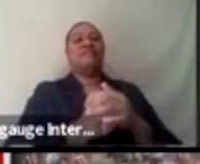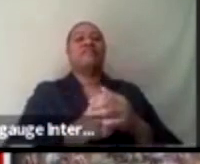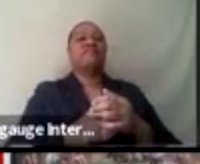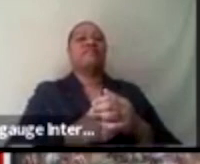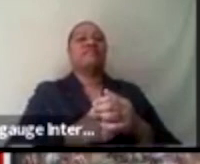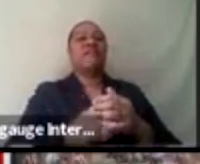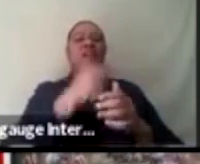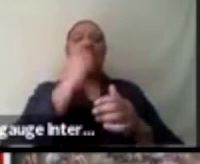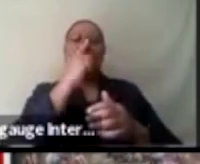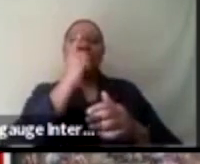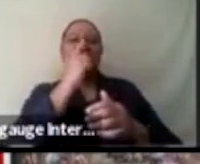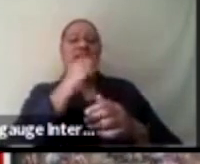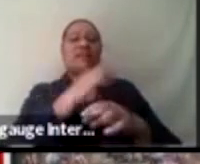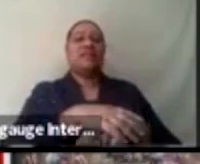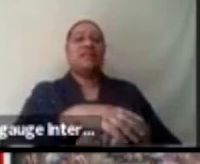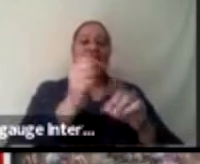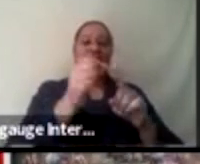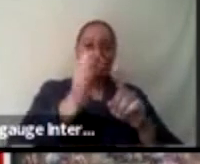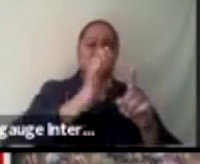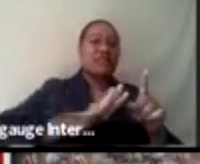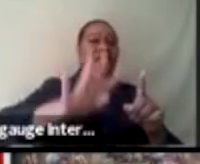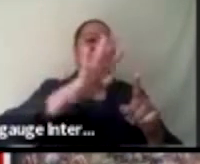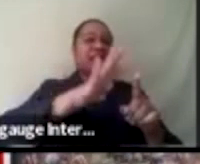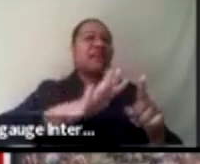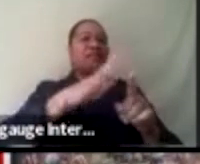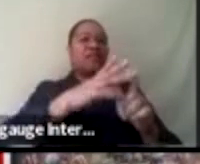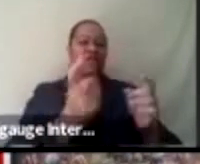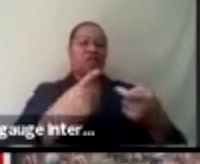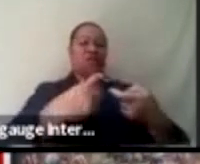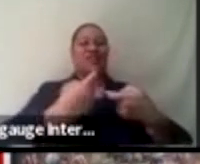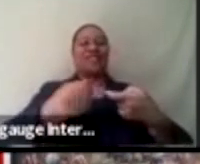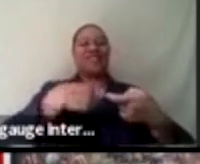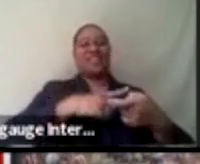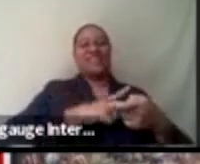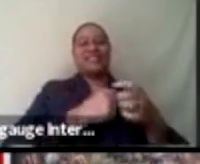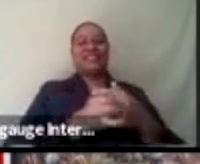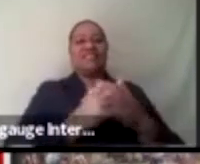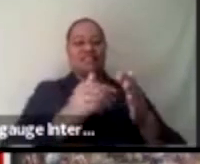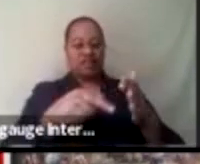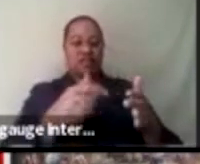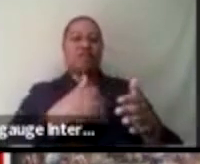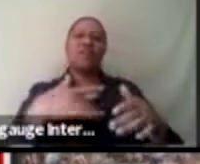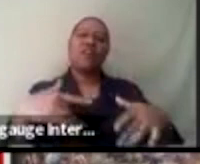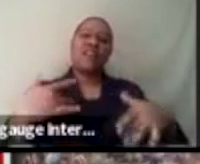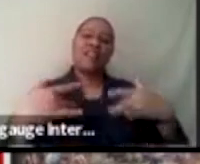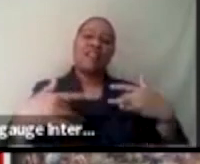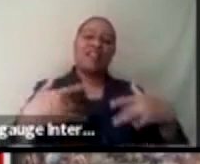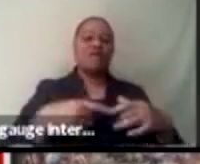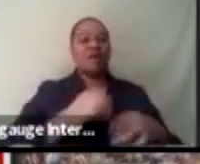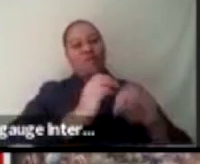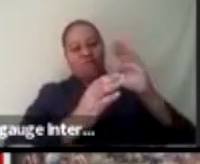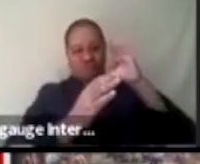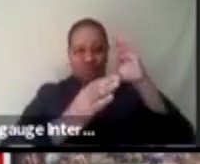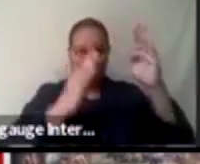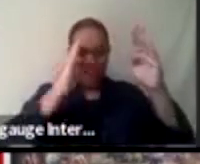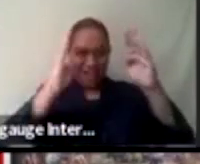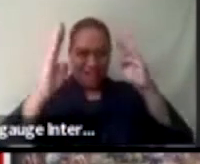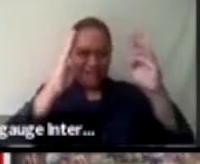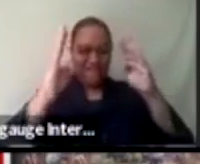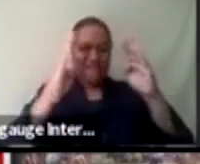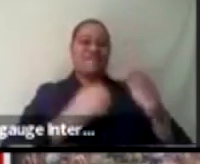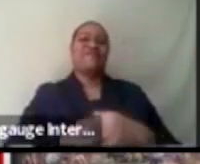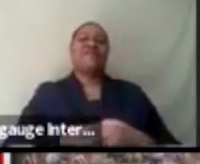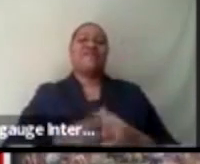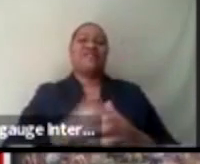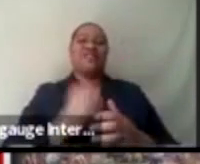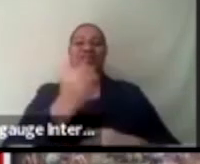people of the Blue Pacific joining us this morning via live stream. Bula Binakan, and good